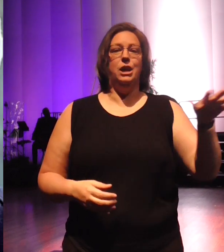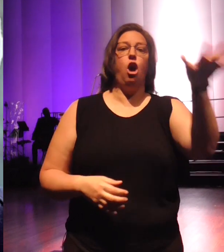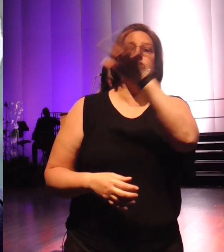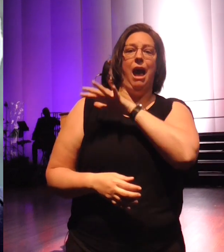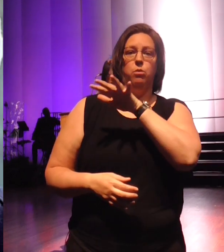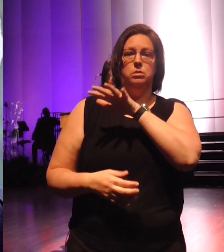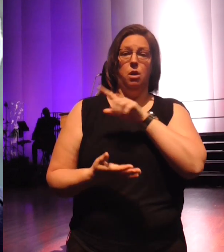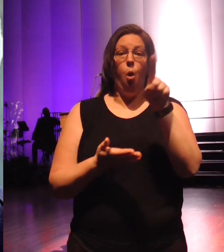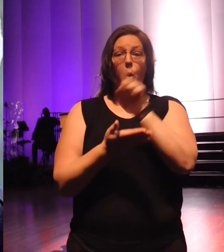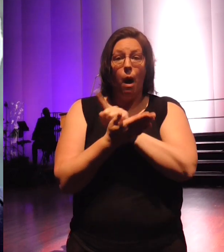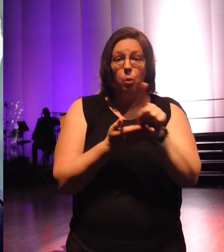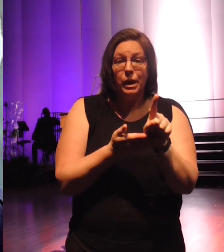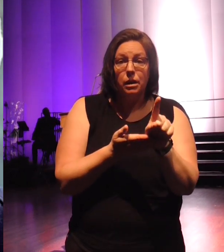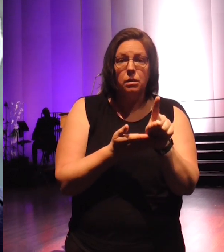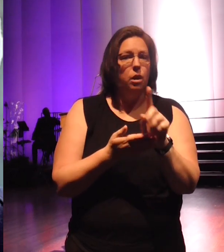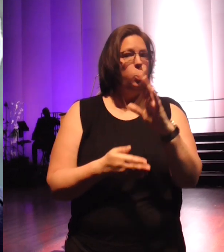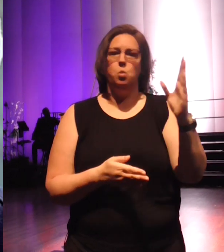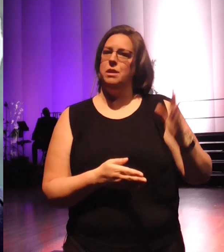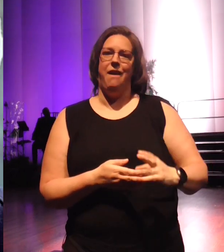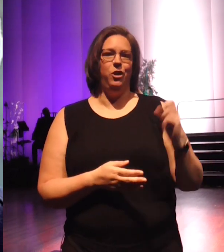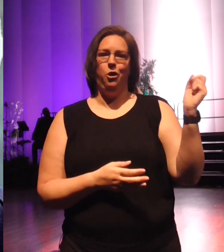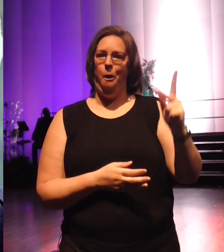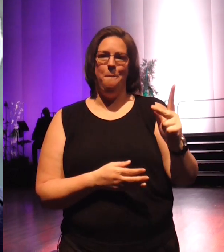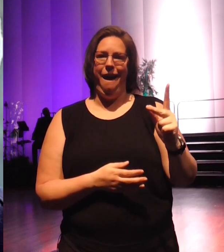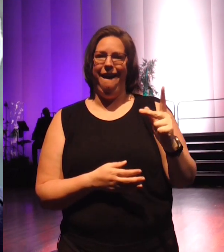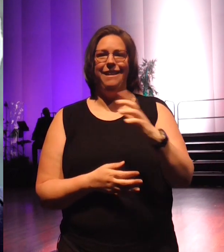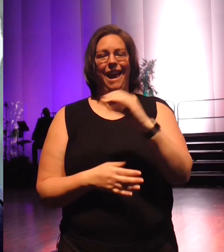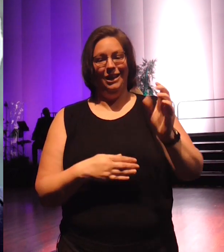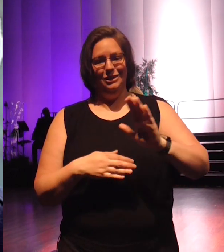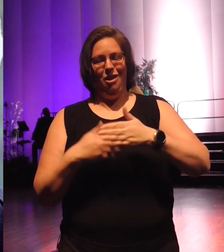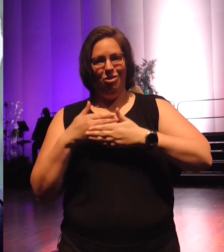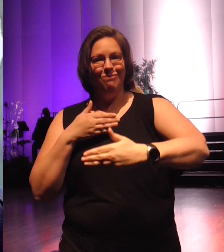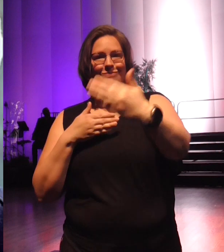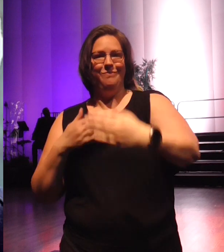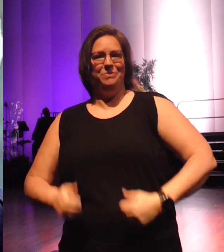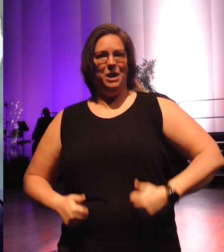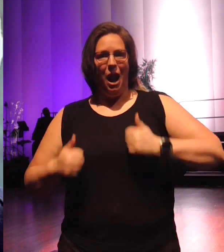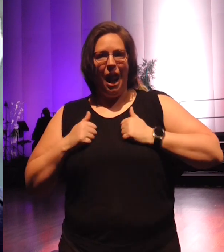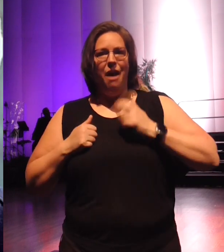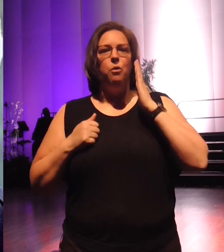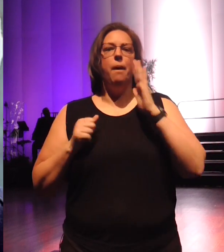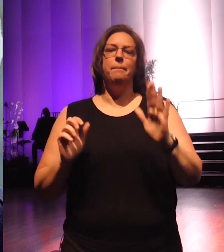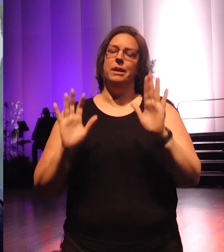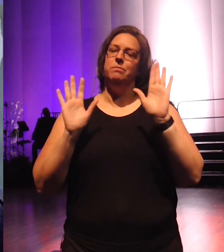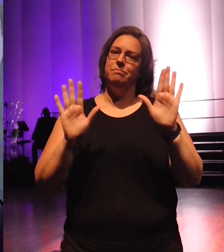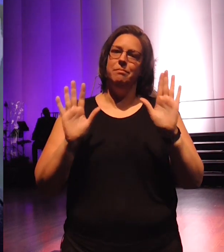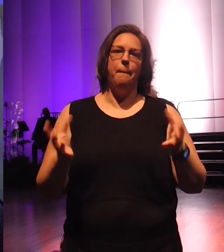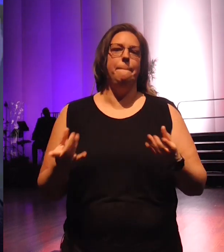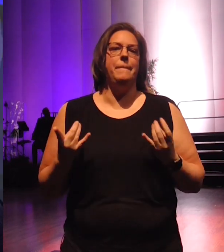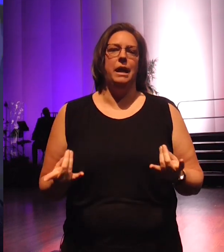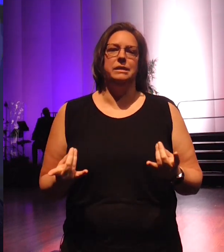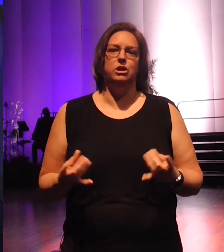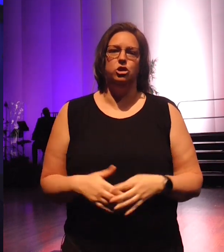week. You will never go back, and your whole life will be a glorious meditation.